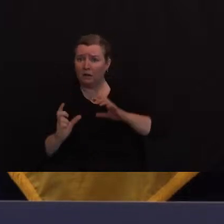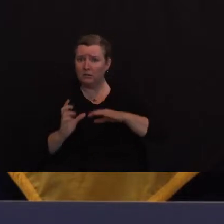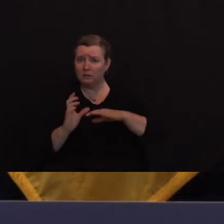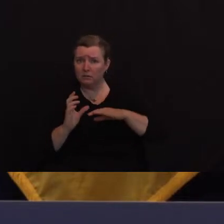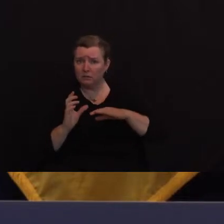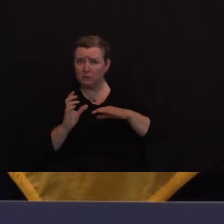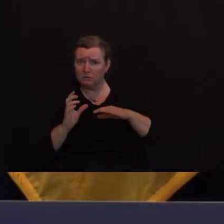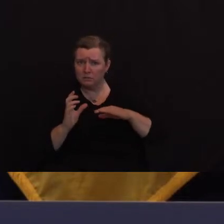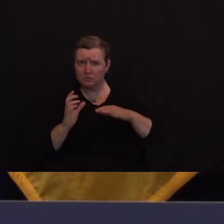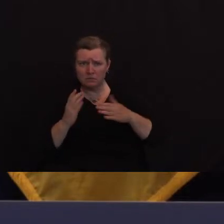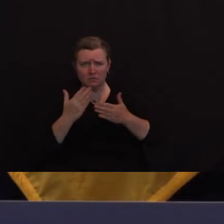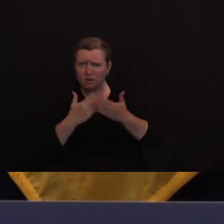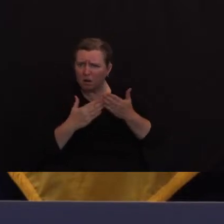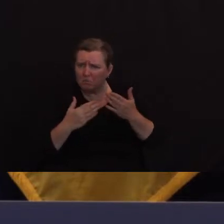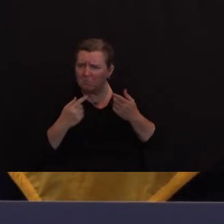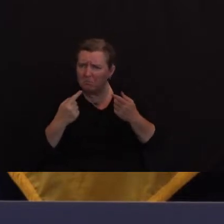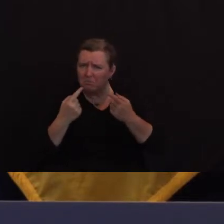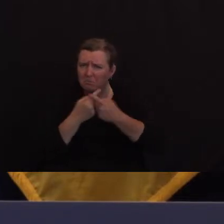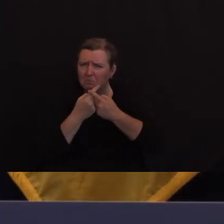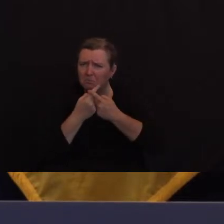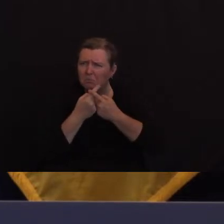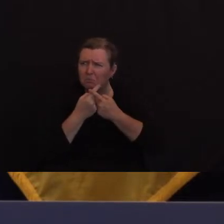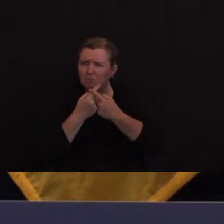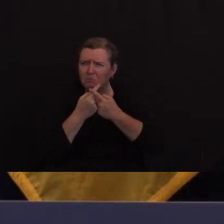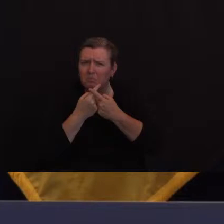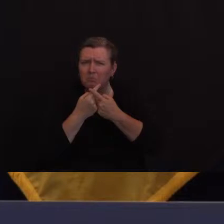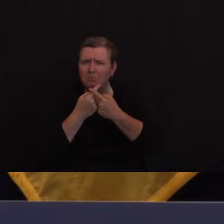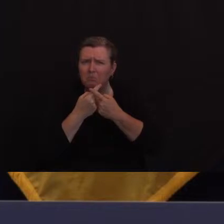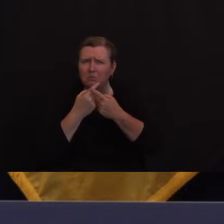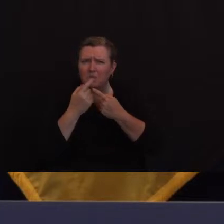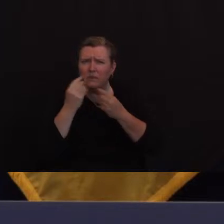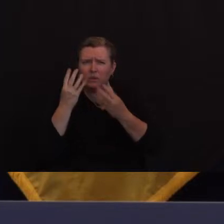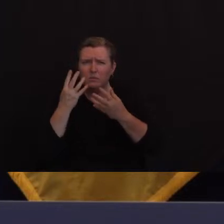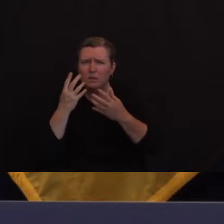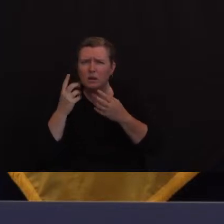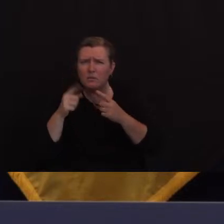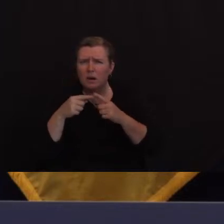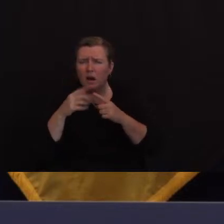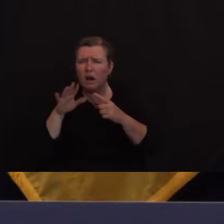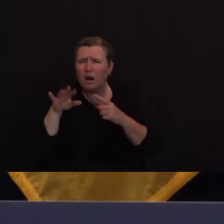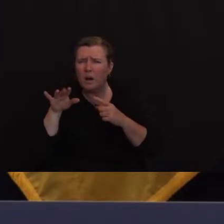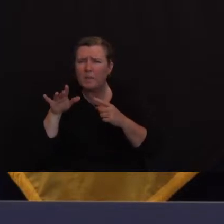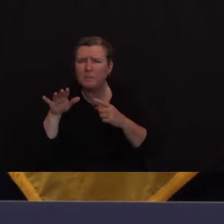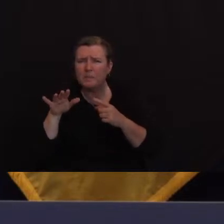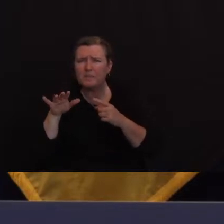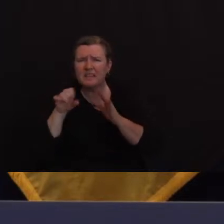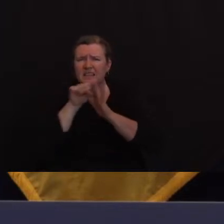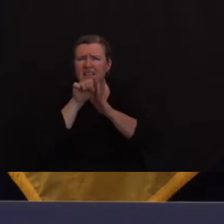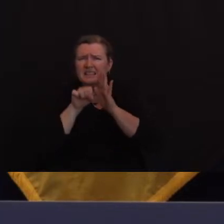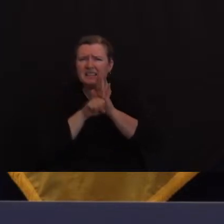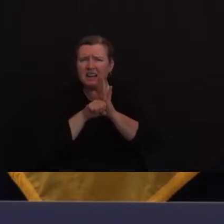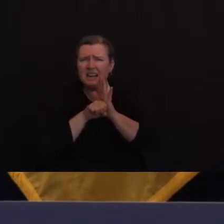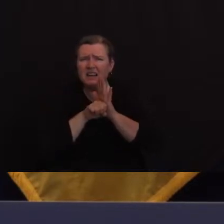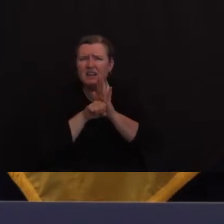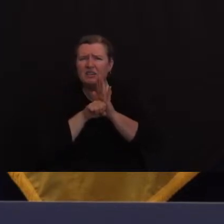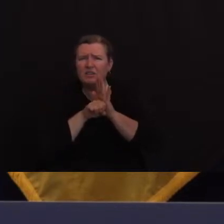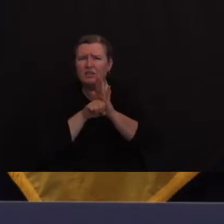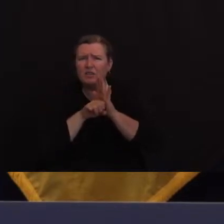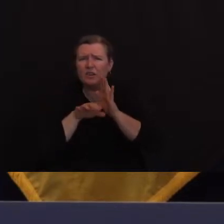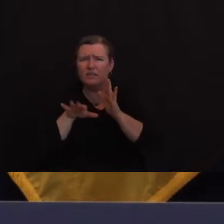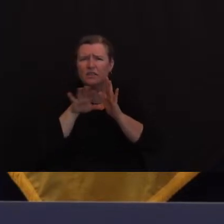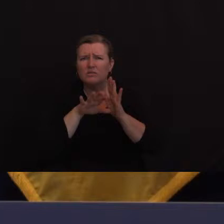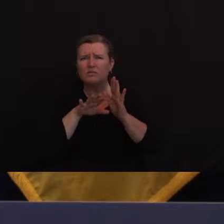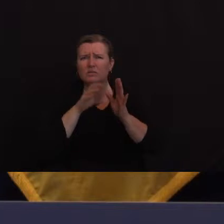published. Are all 30-something statewide zones eligible for the sort of that boomerang